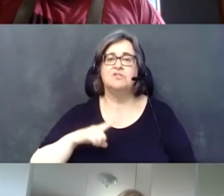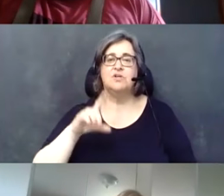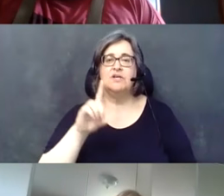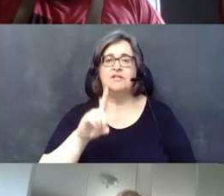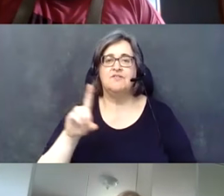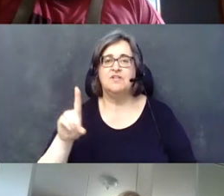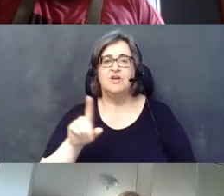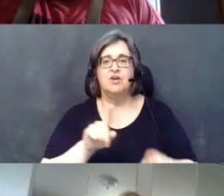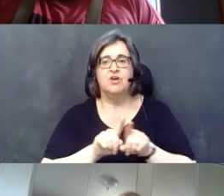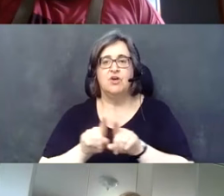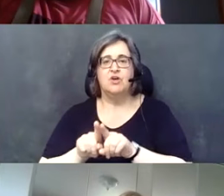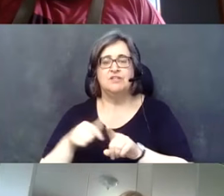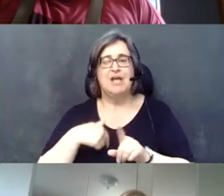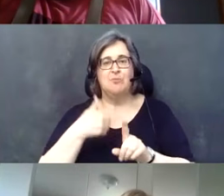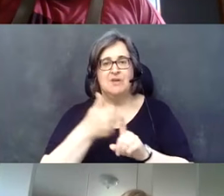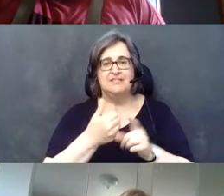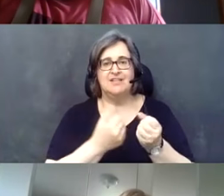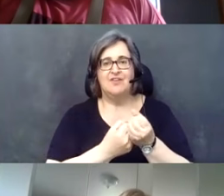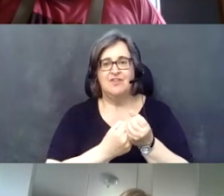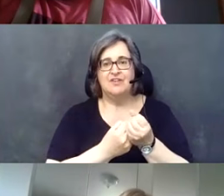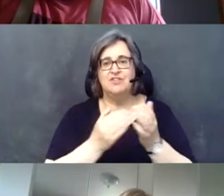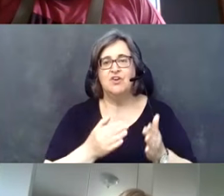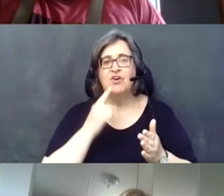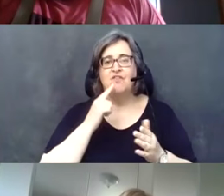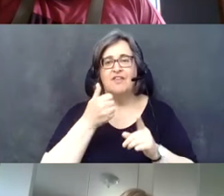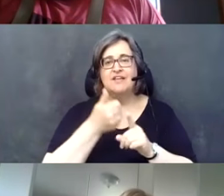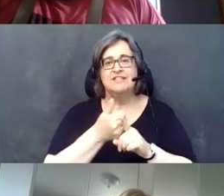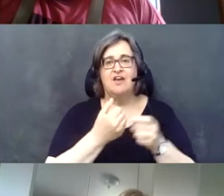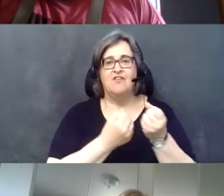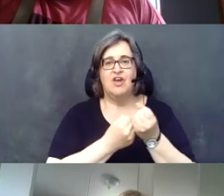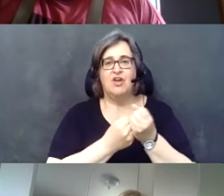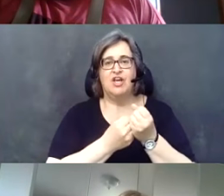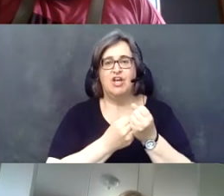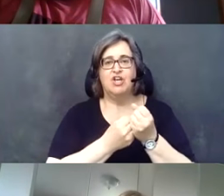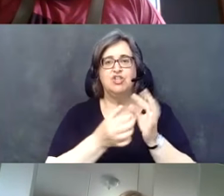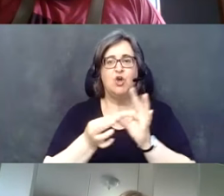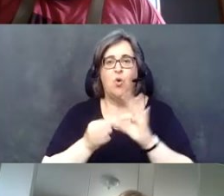and I'm a self-advocate of the Self-Advocacy Coalition in Oregon.